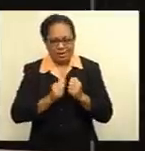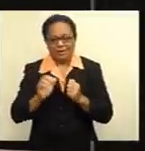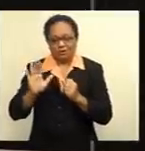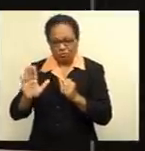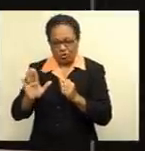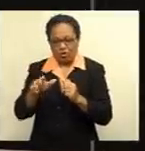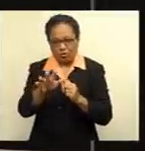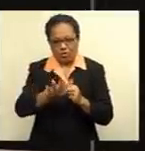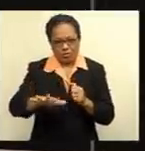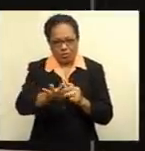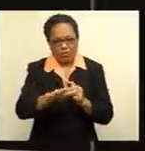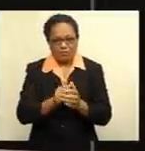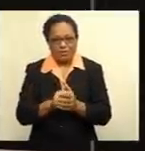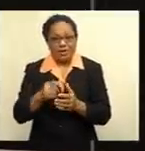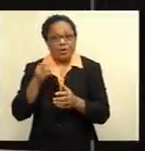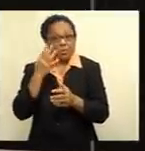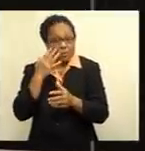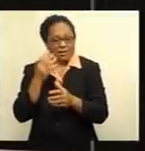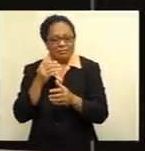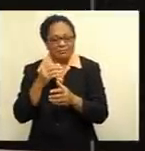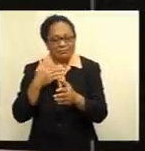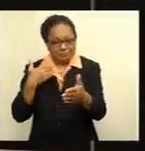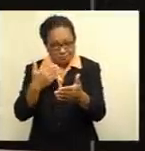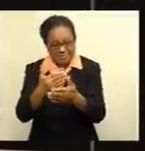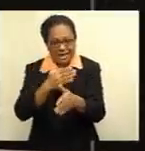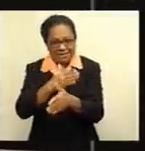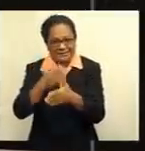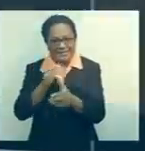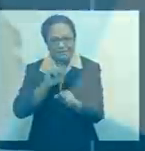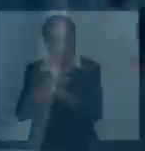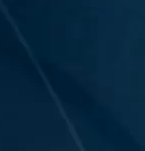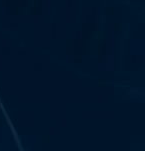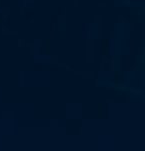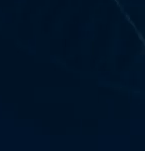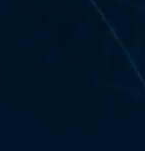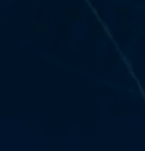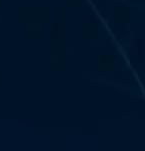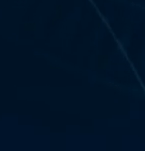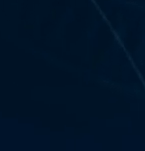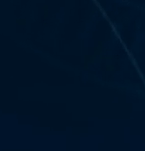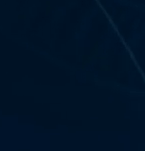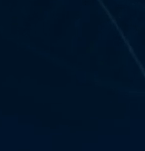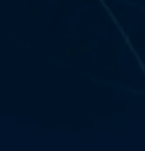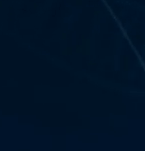until COVID-19 has passed. Apenisa Wangenadovu reports.